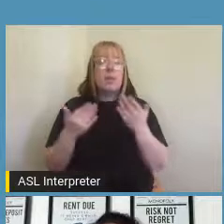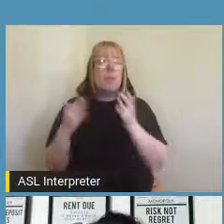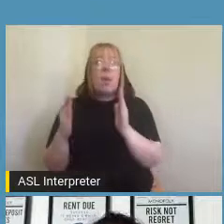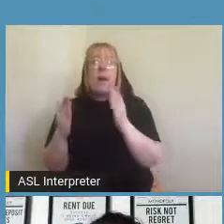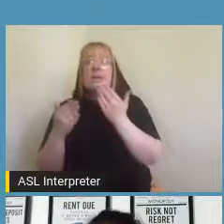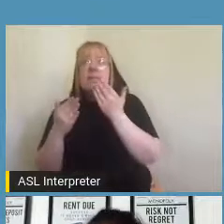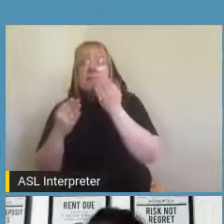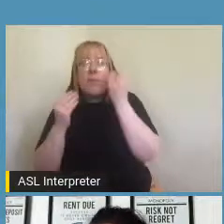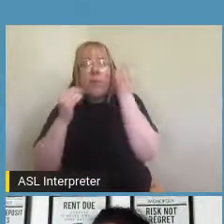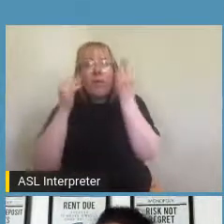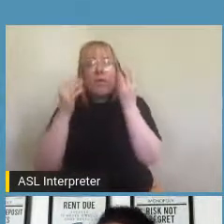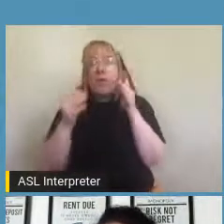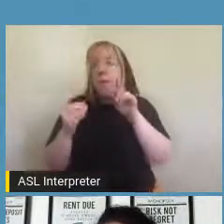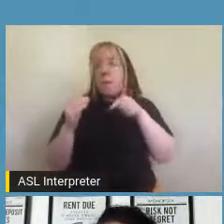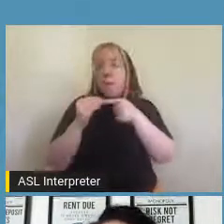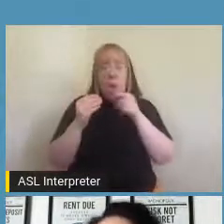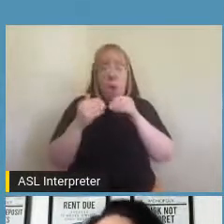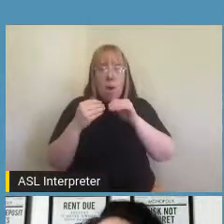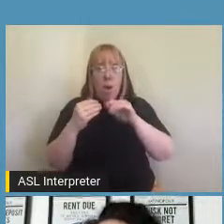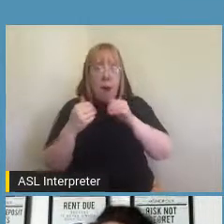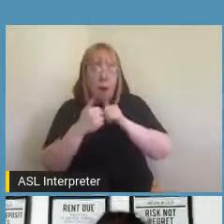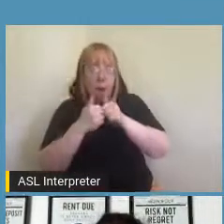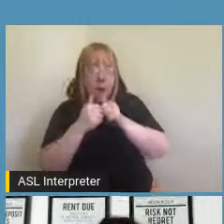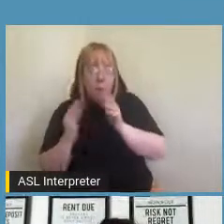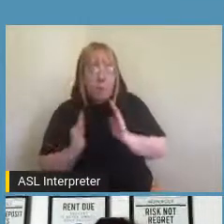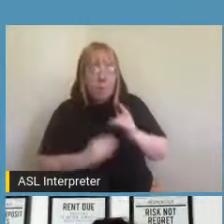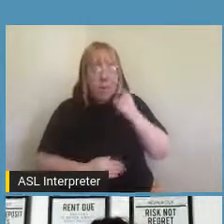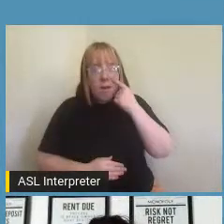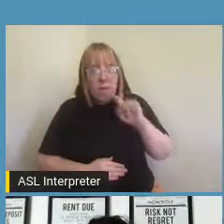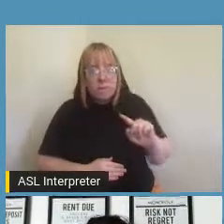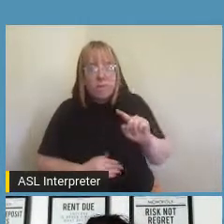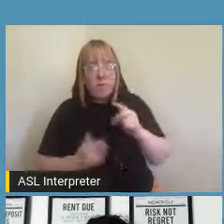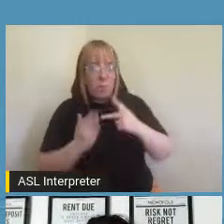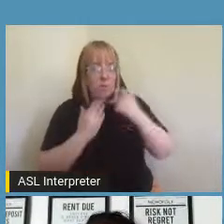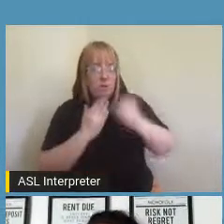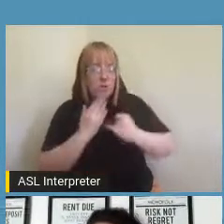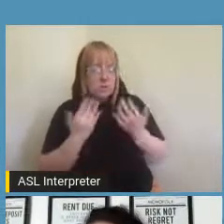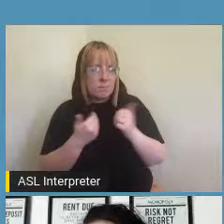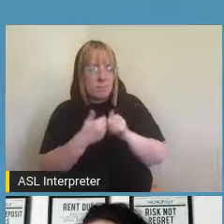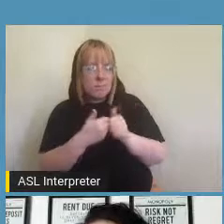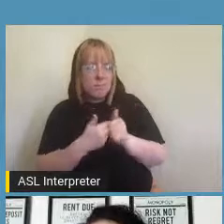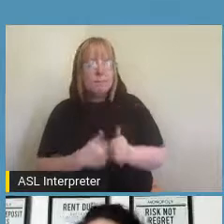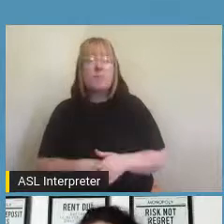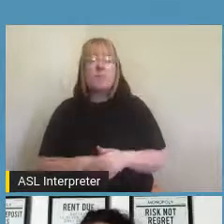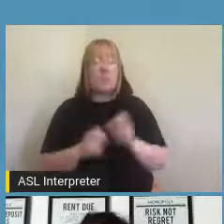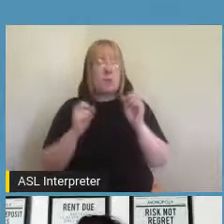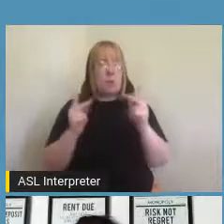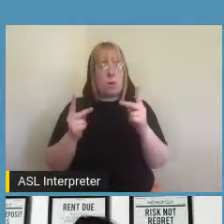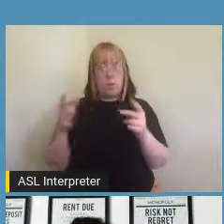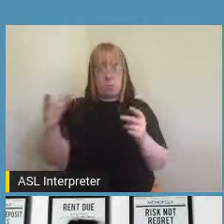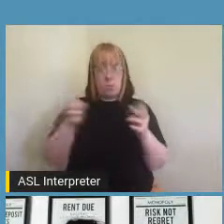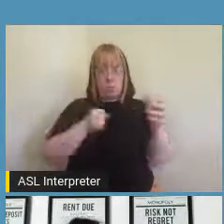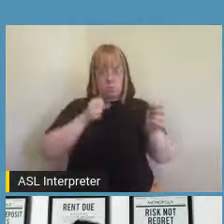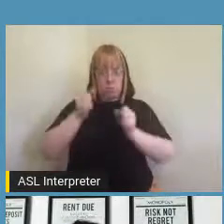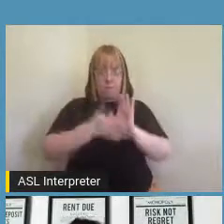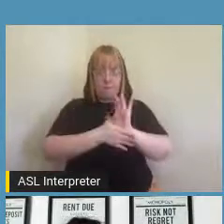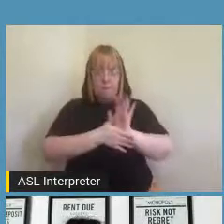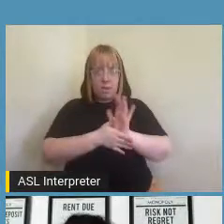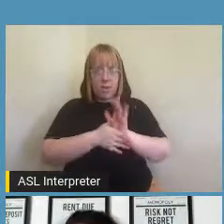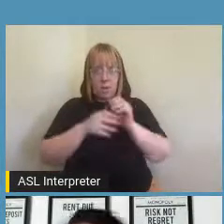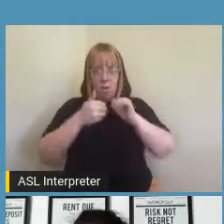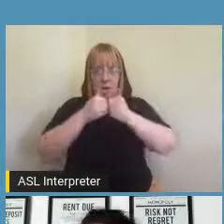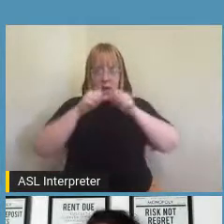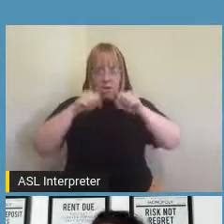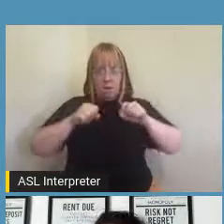some approaches. And then also, okay, once we have these videos, how can we get more eyeballs around it?